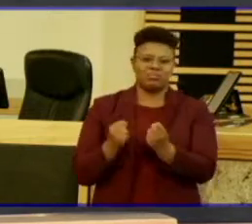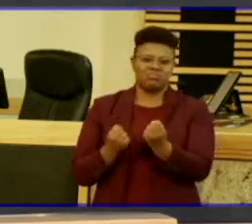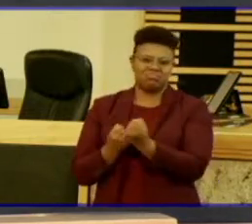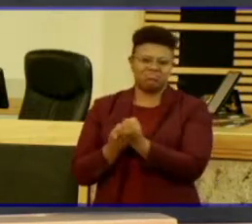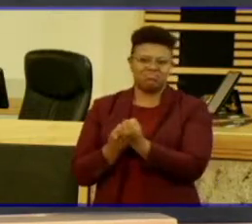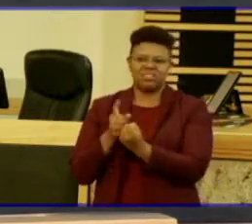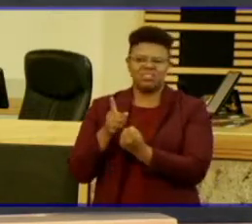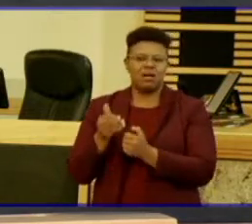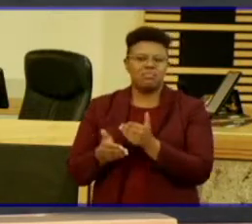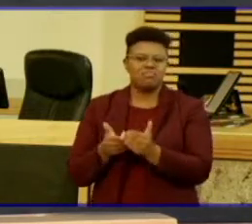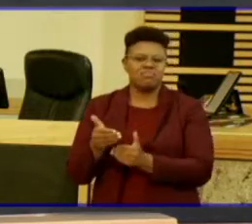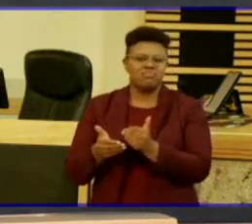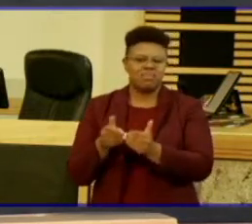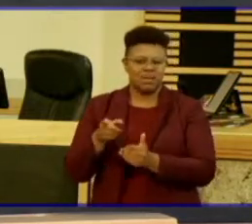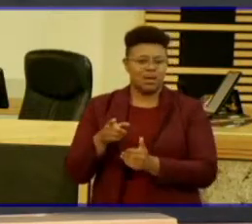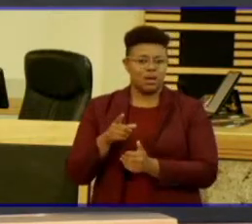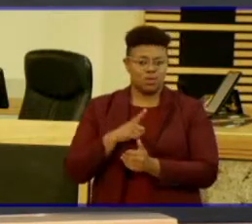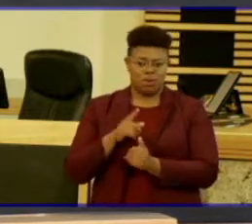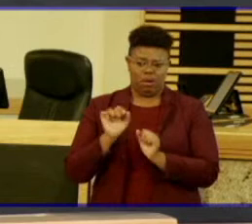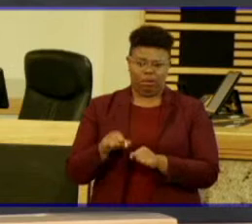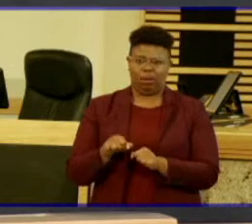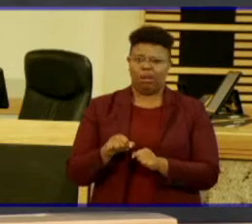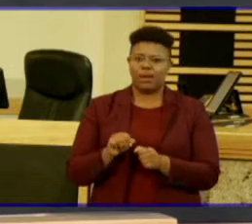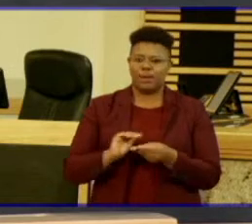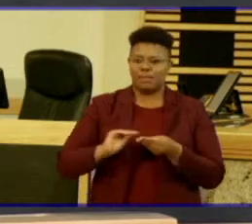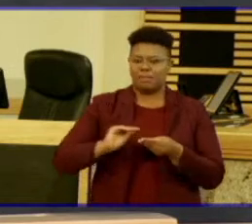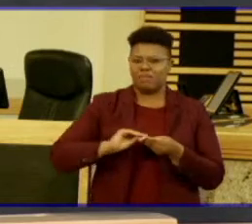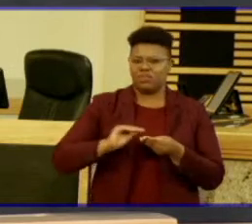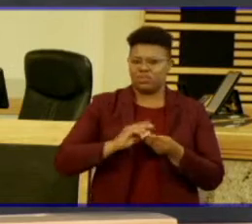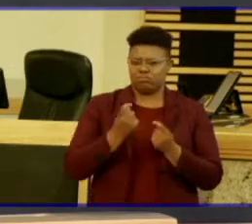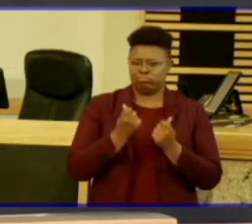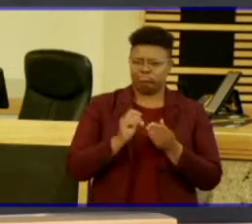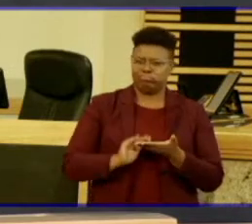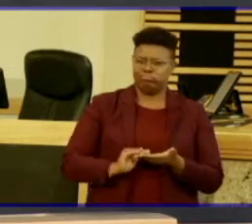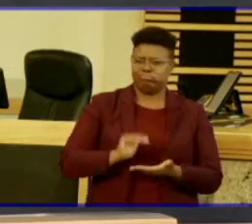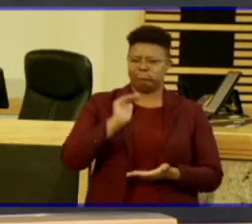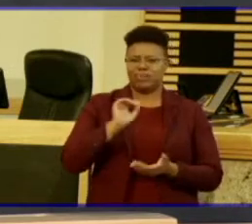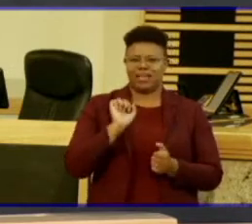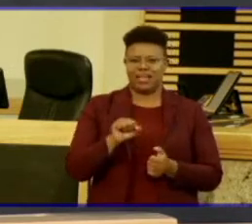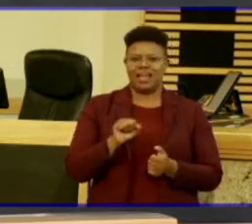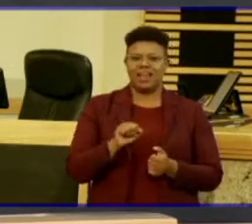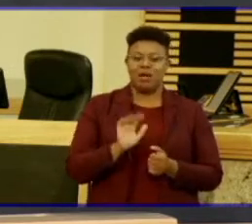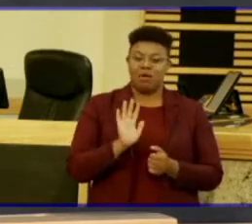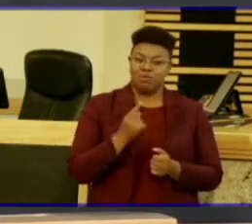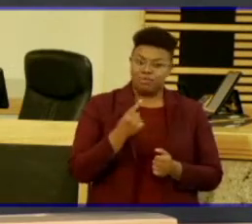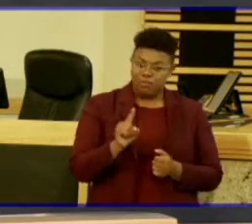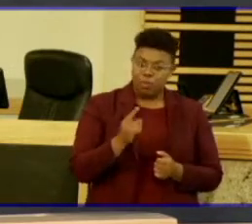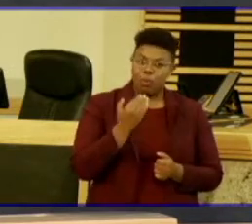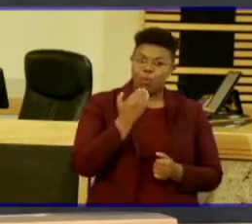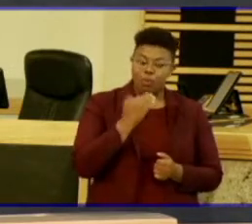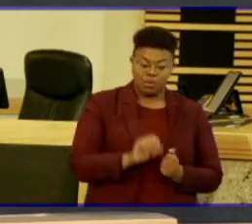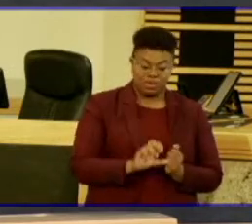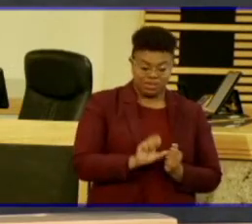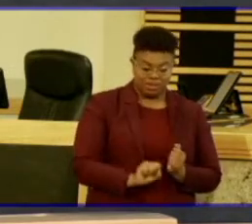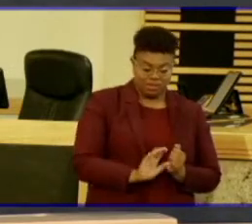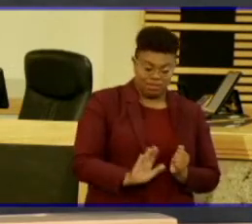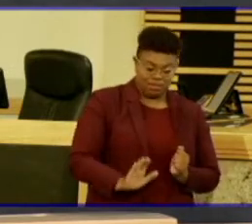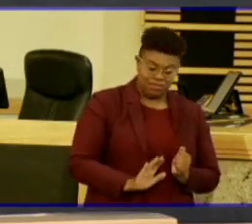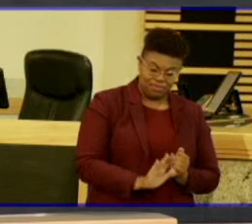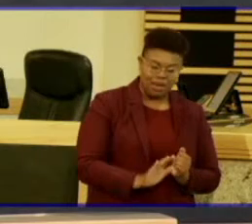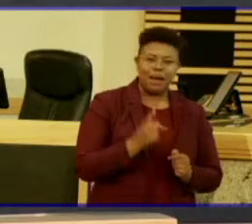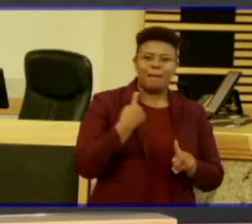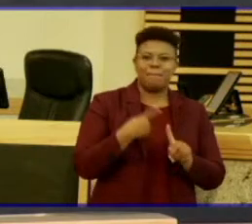that will lead to this multi-billion dollar investment, both offshore as well as at the Kuha SEZ